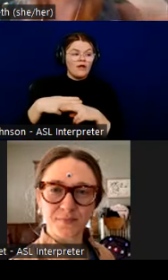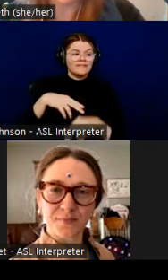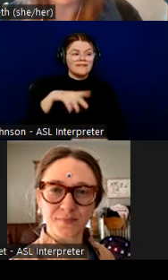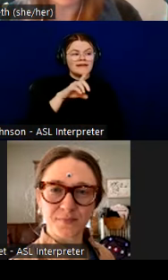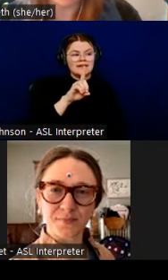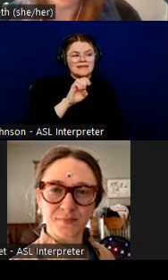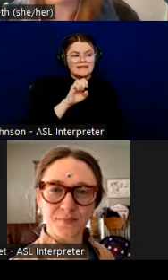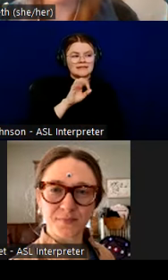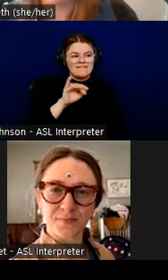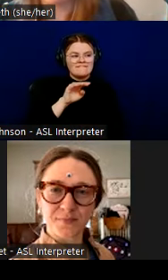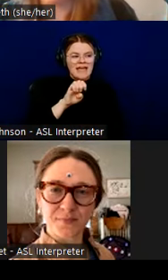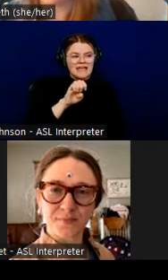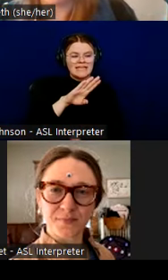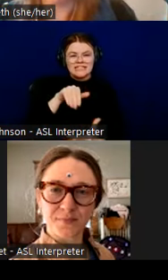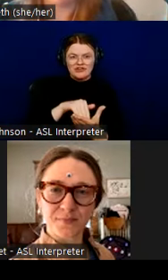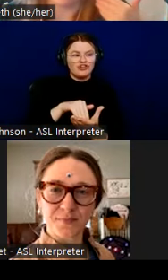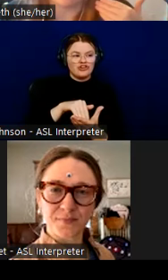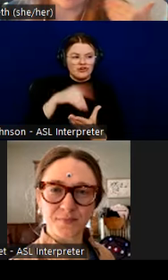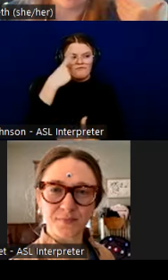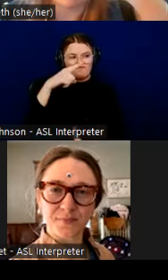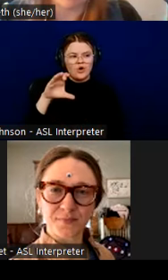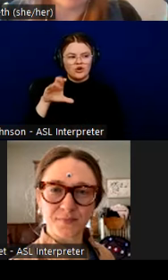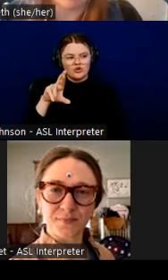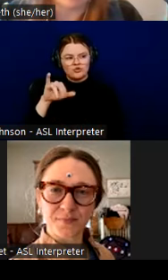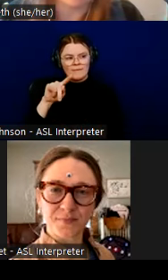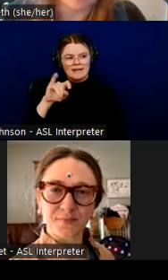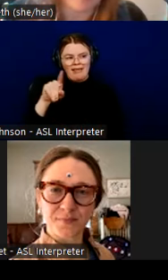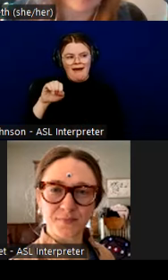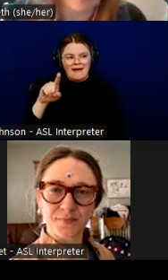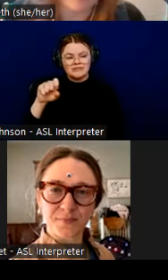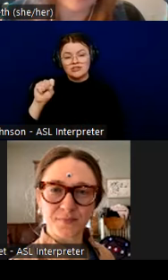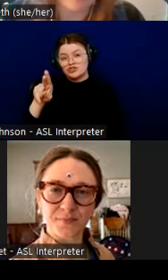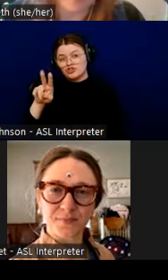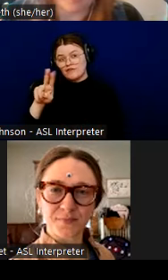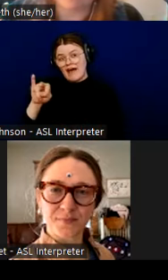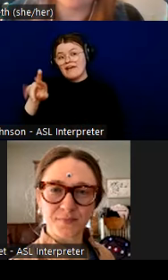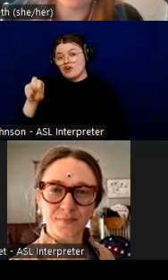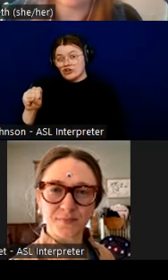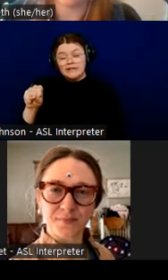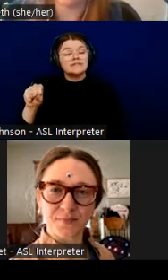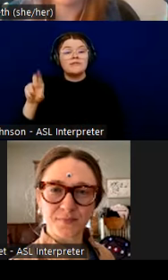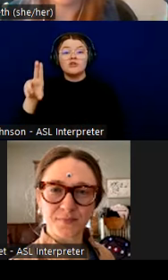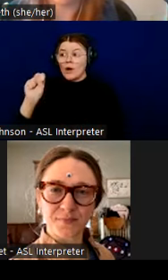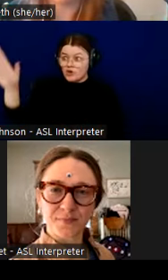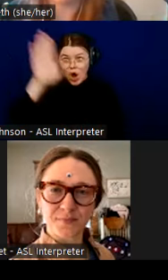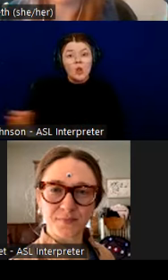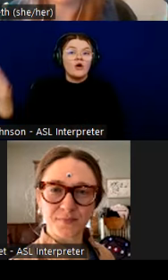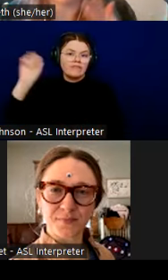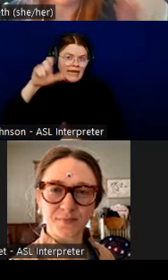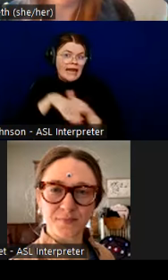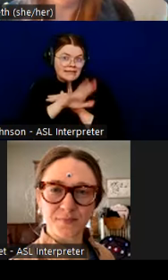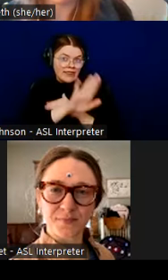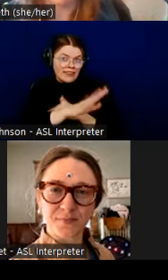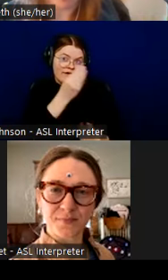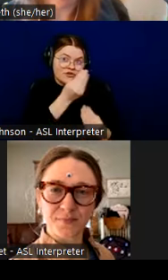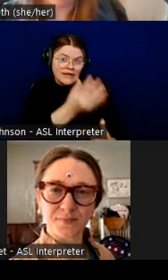no matter where you are in the country. I have a slide that links to their information.